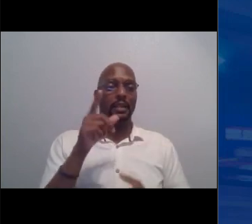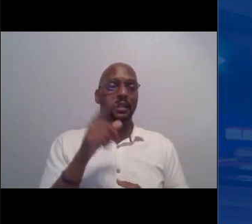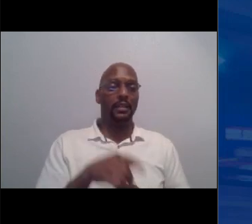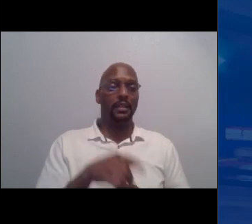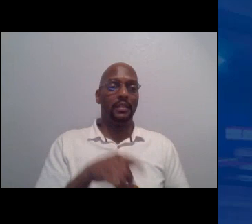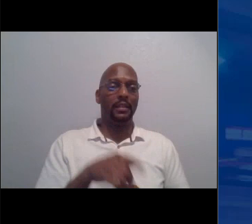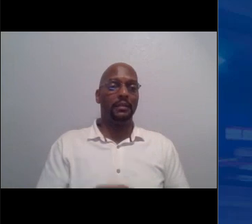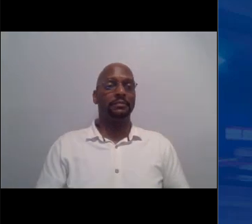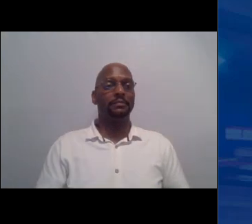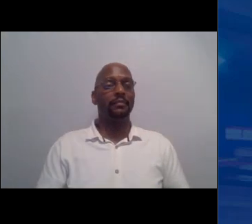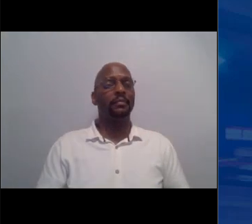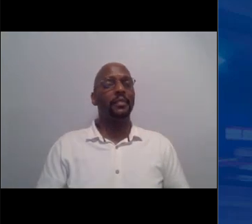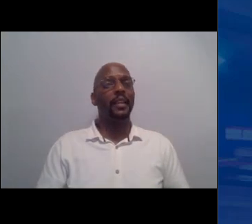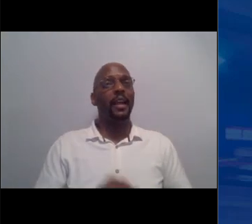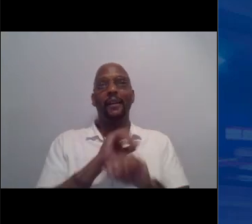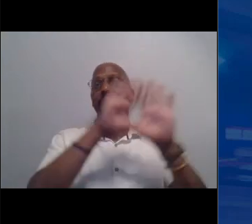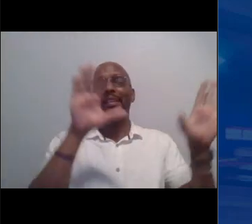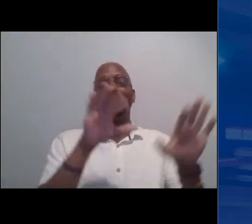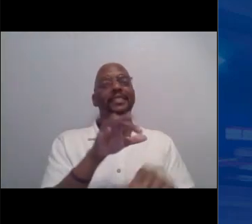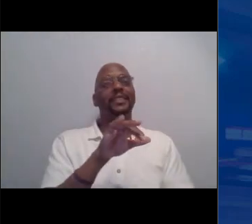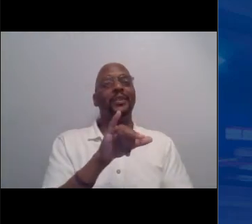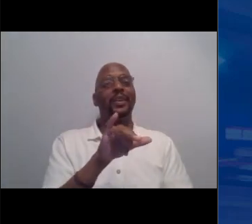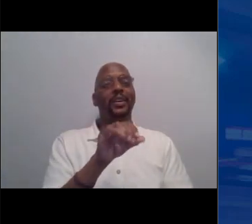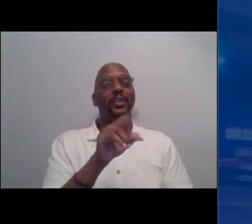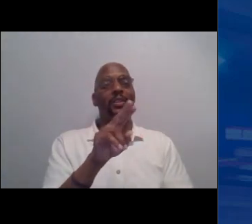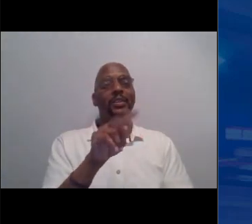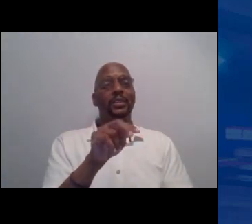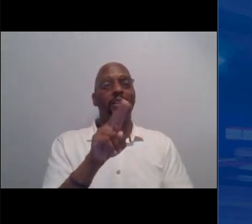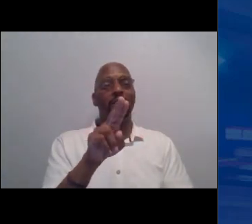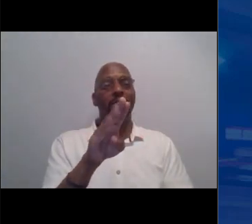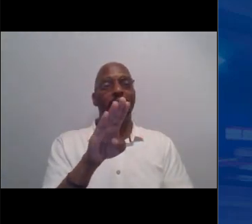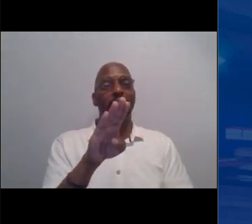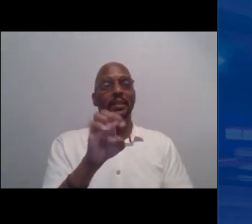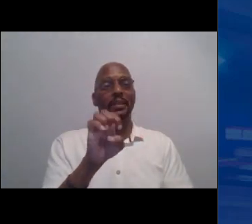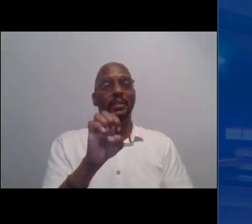of very happy bus passengers laughing at all the cars as. Yeah.